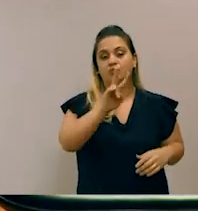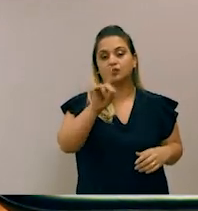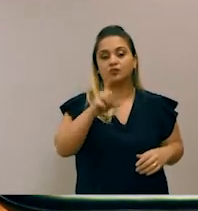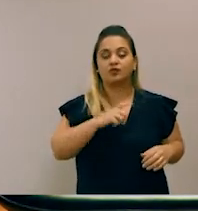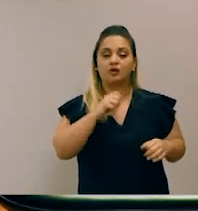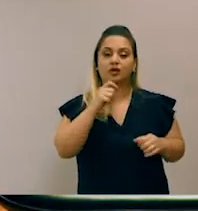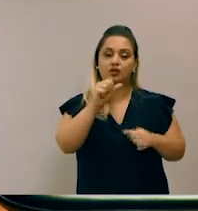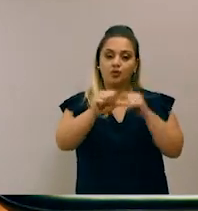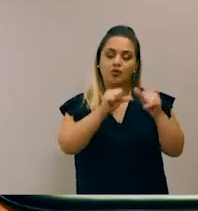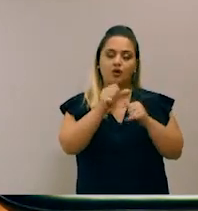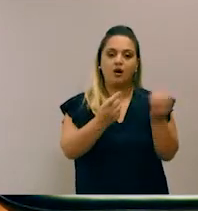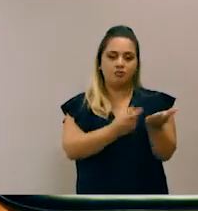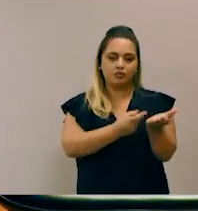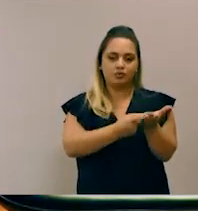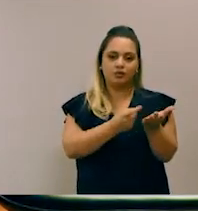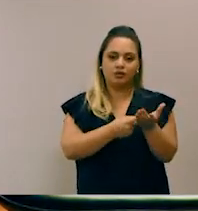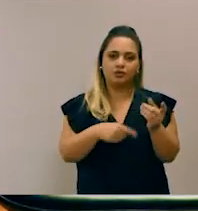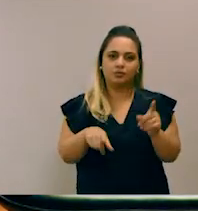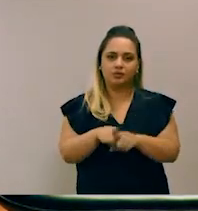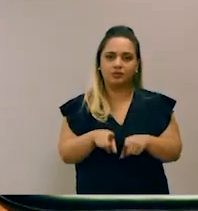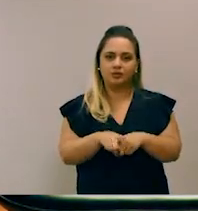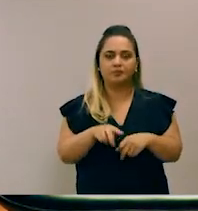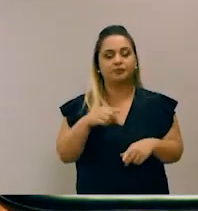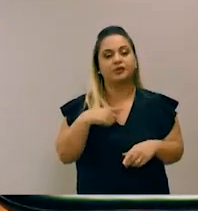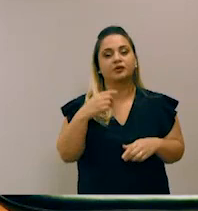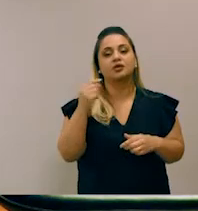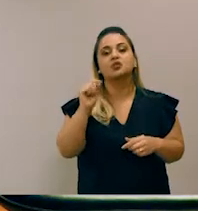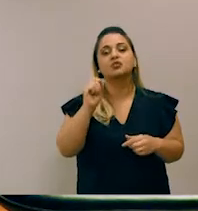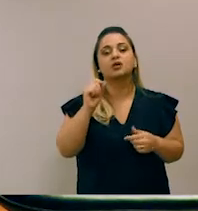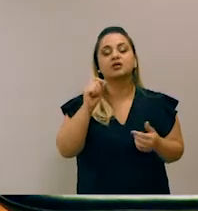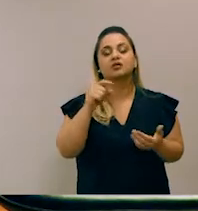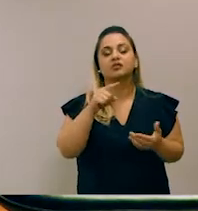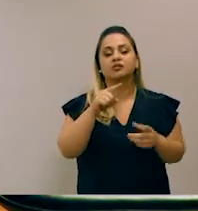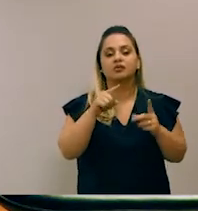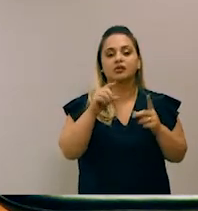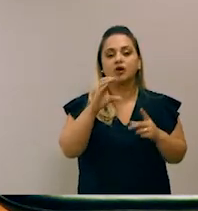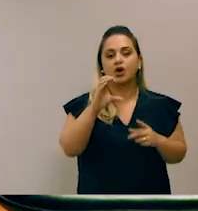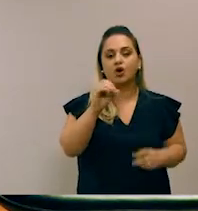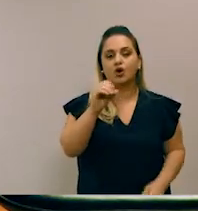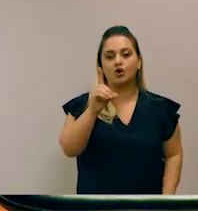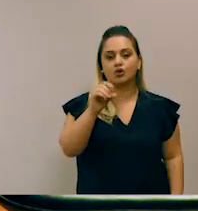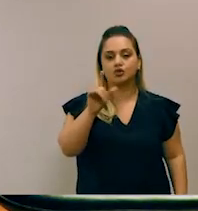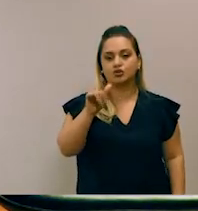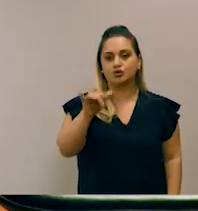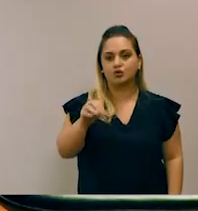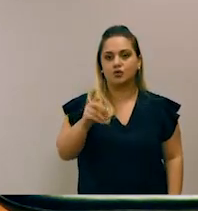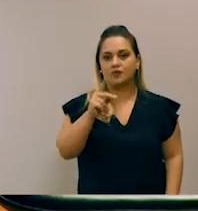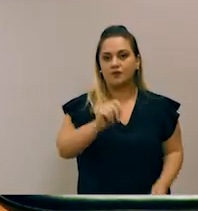might substitute it in the near future. So important things that this Python